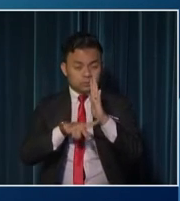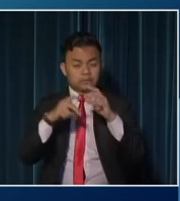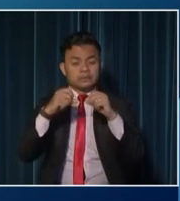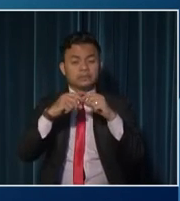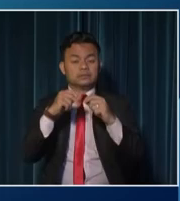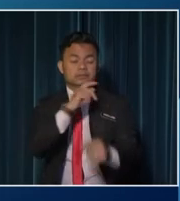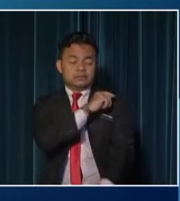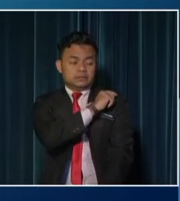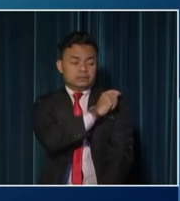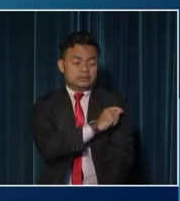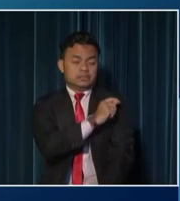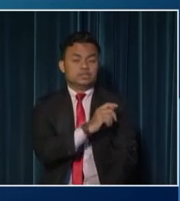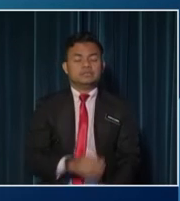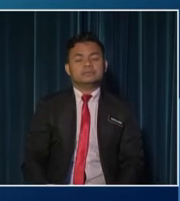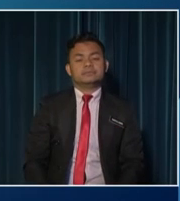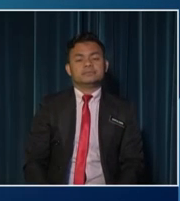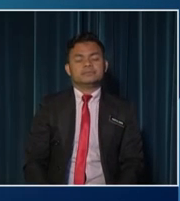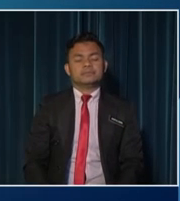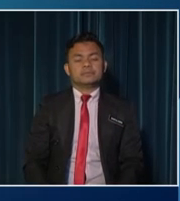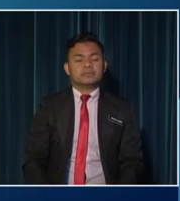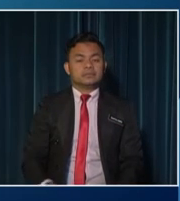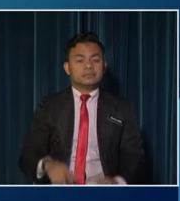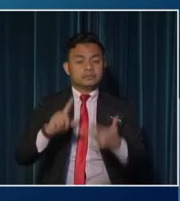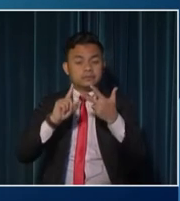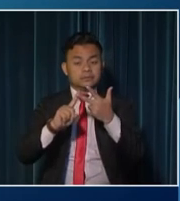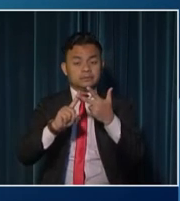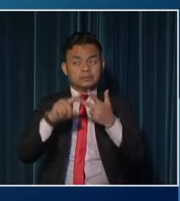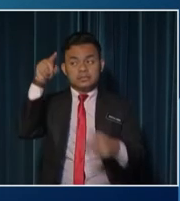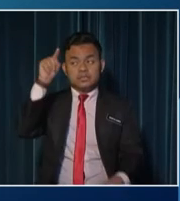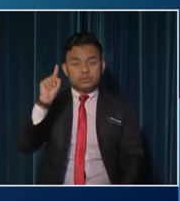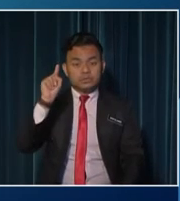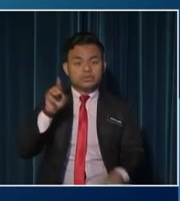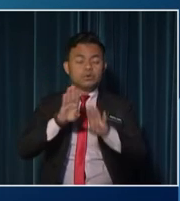energy. Third, the switch is open.